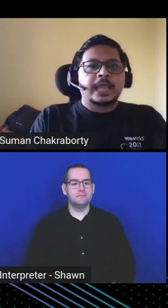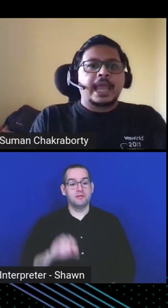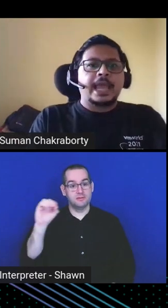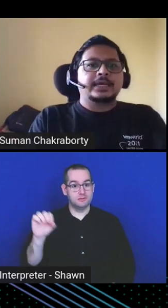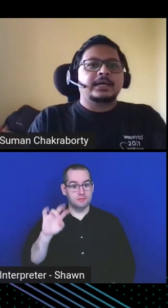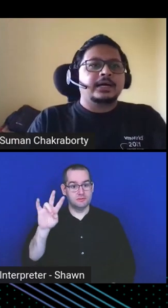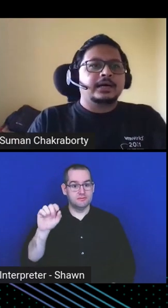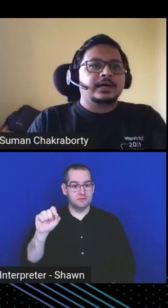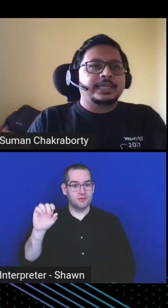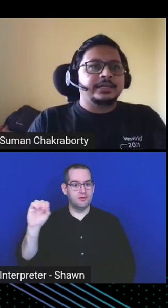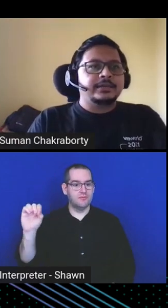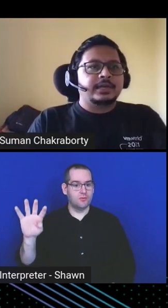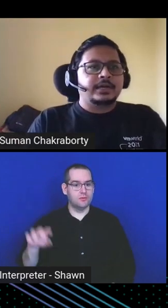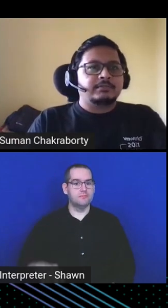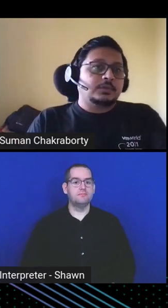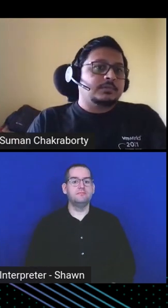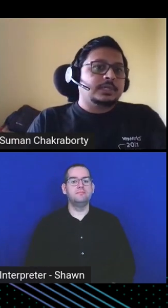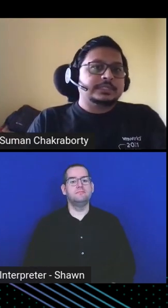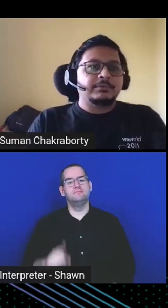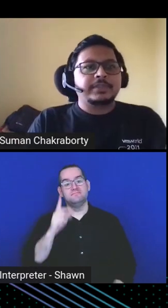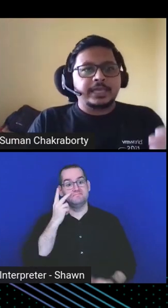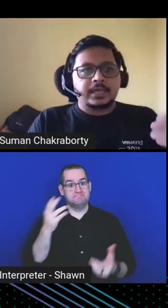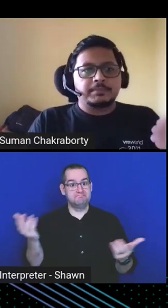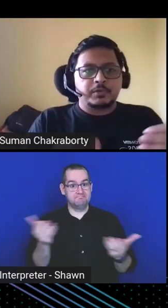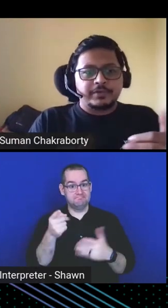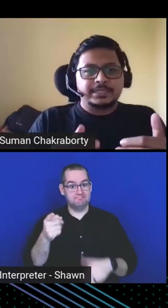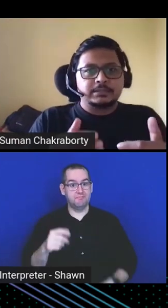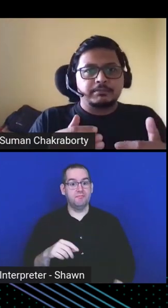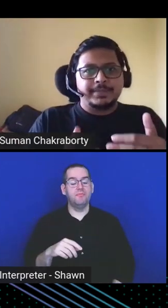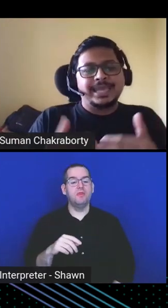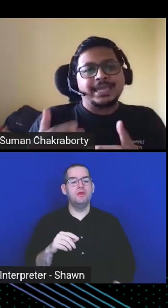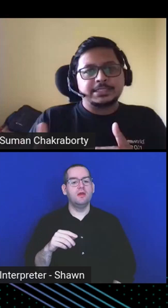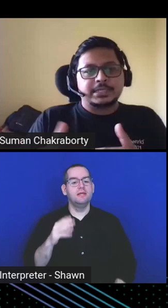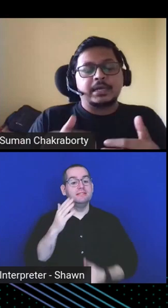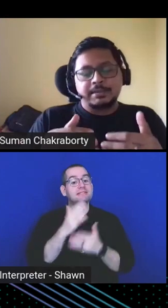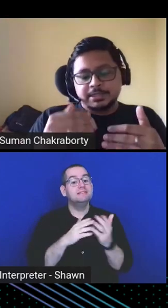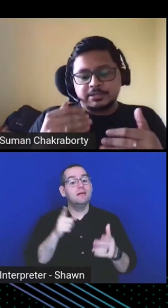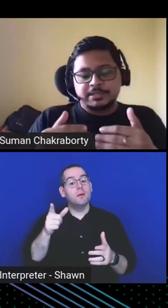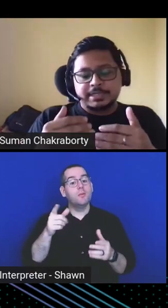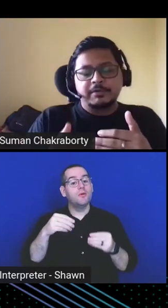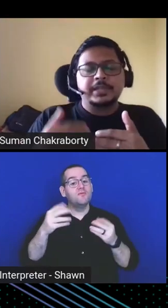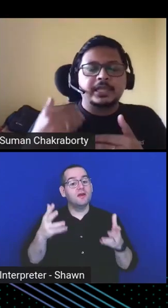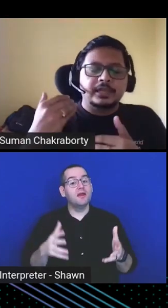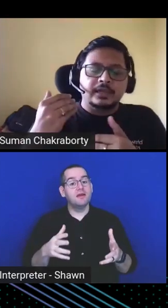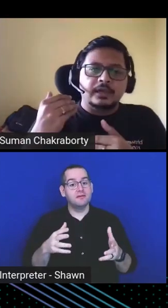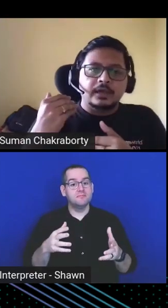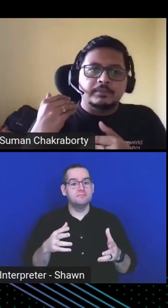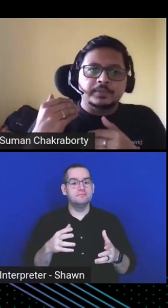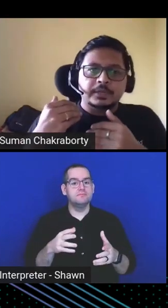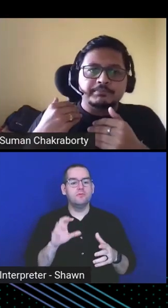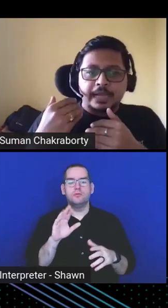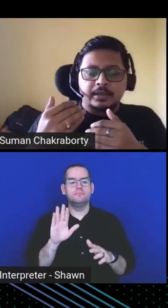0.7.4. And here, so some of the providers may get, sorry, some of the